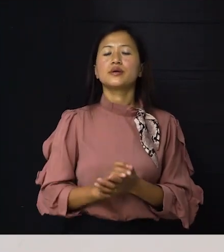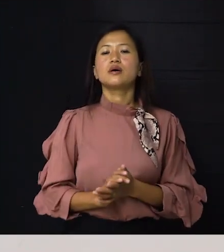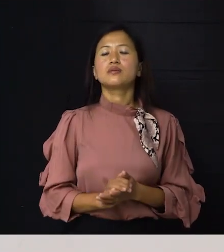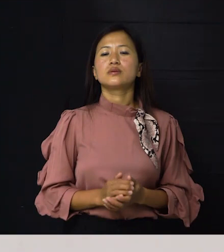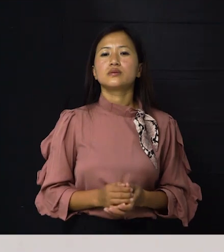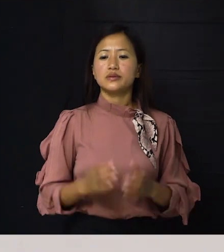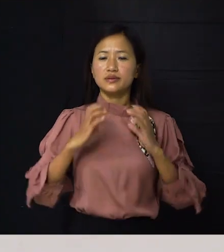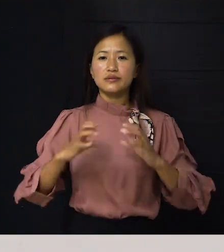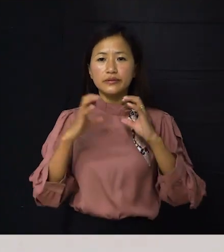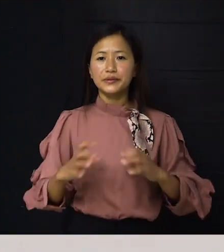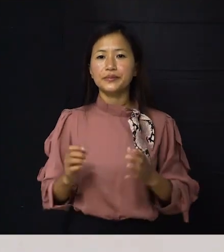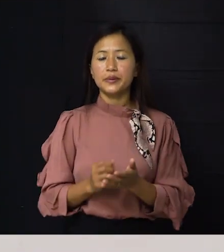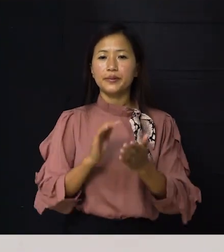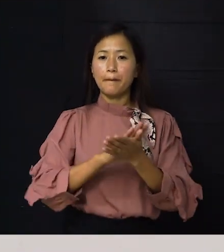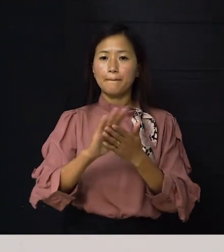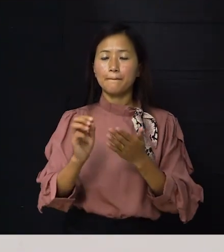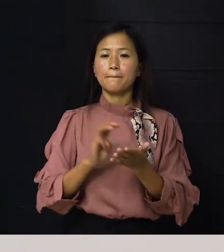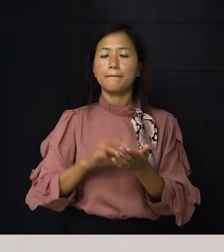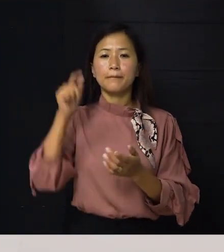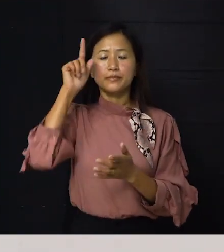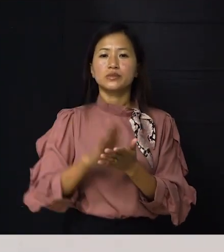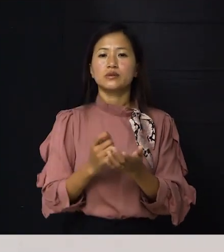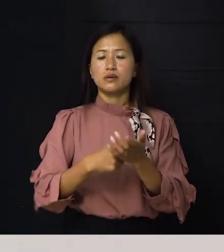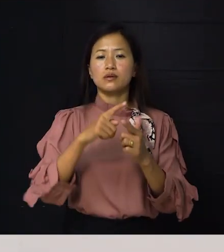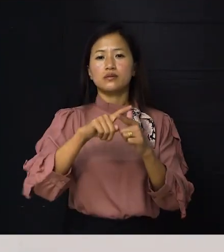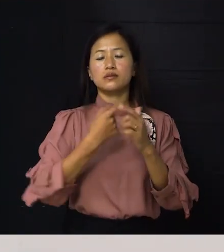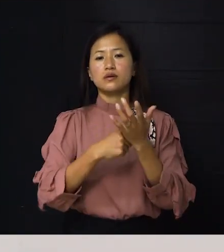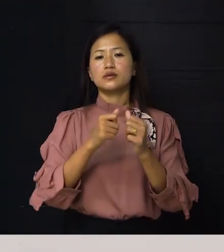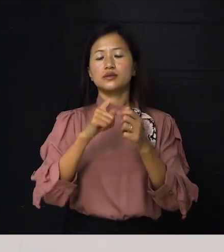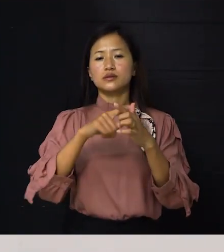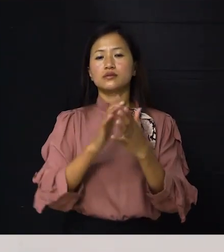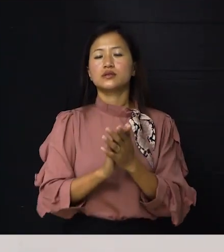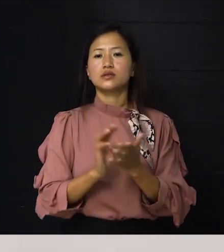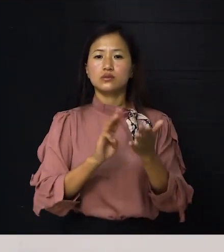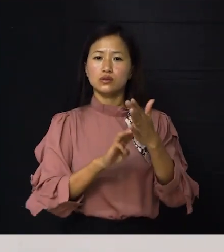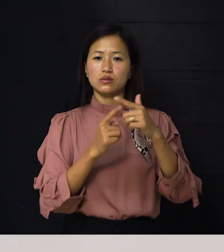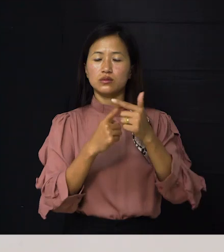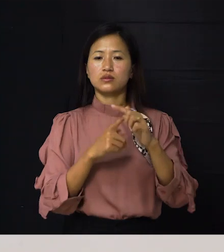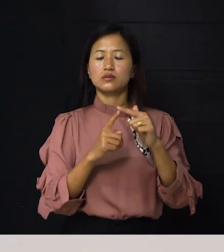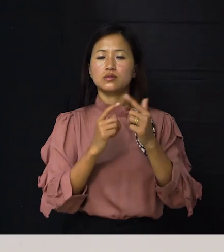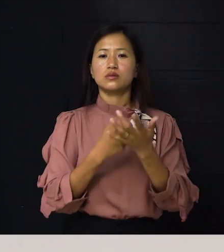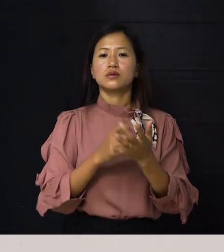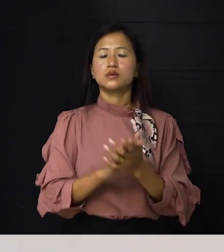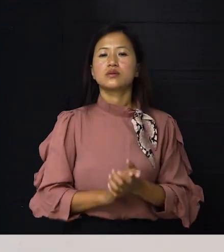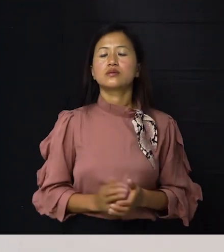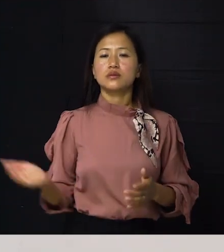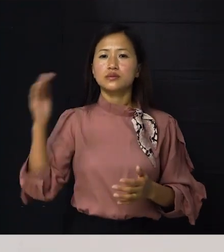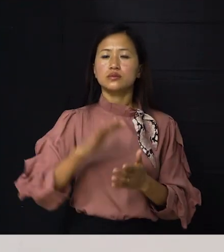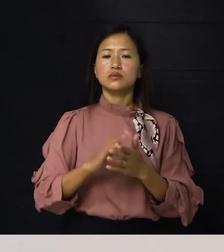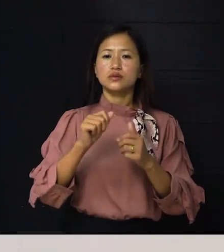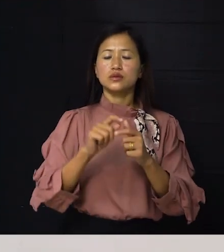this minister, who was Raja Todharmal, right? Then coming to the judicial system.